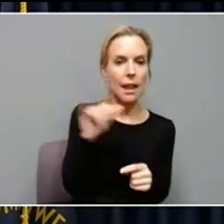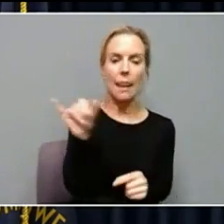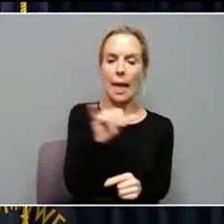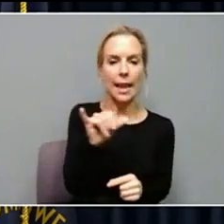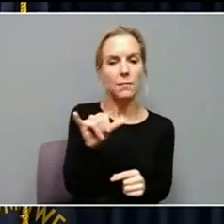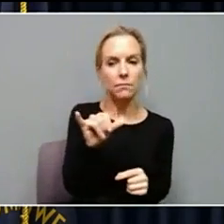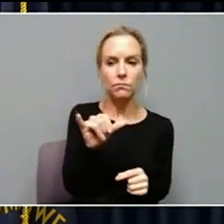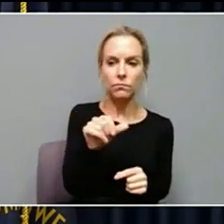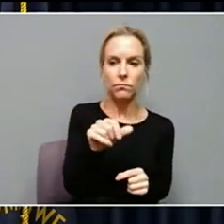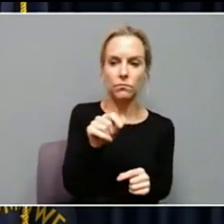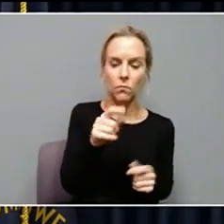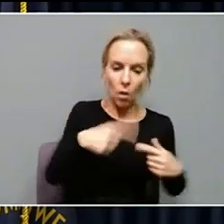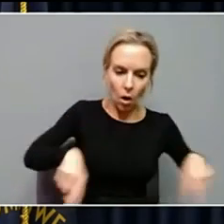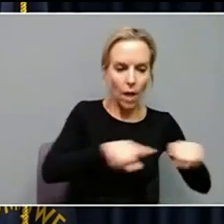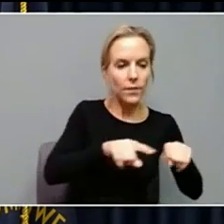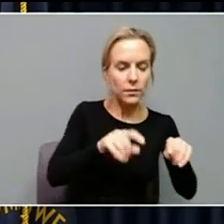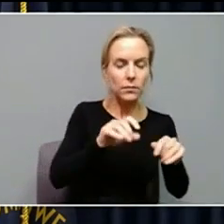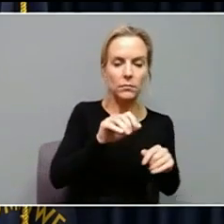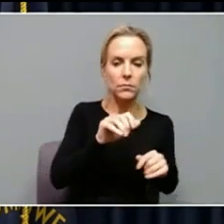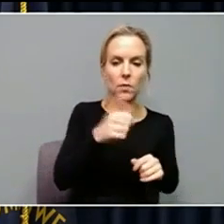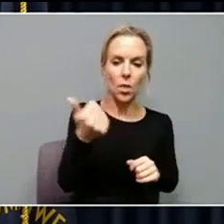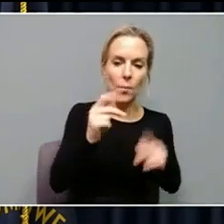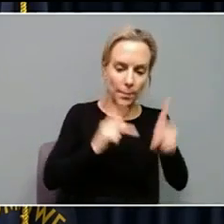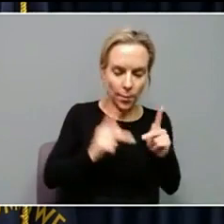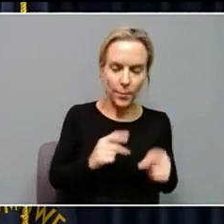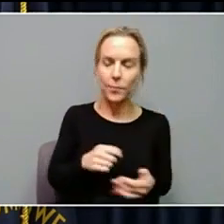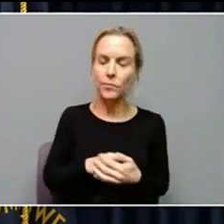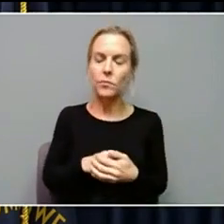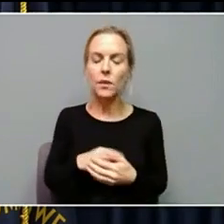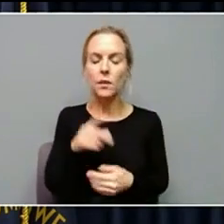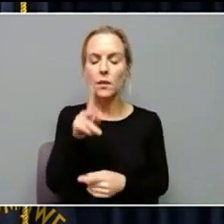else. Melissa Patrick, Kentucky Health News.